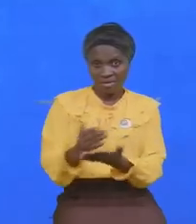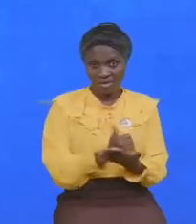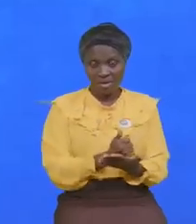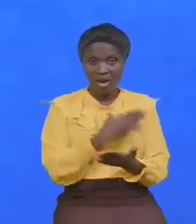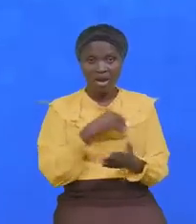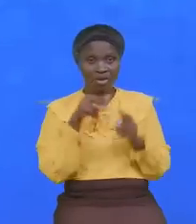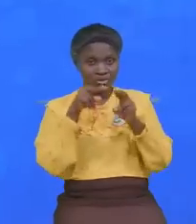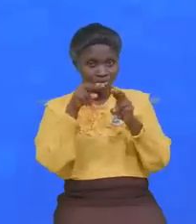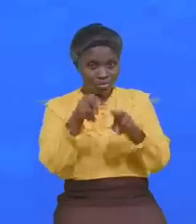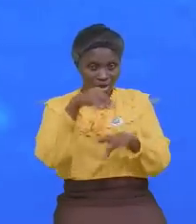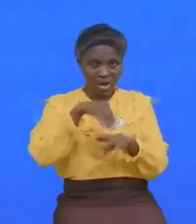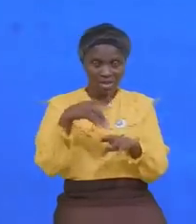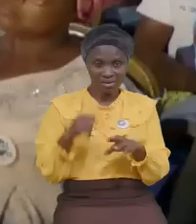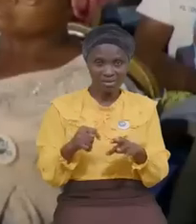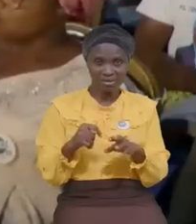state of your heart,